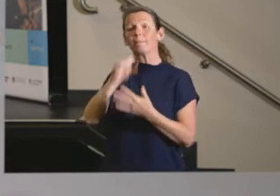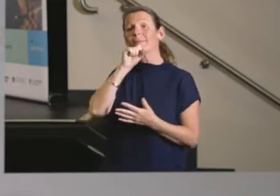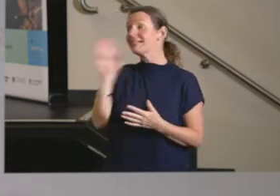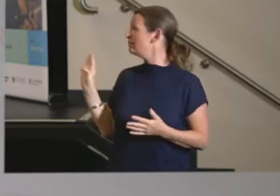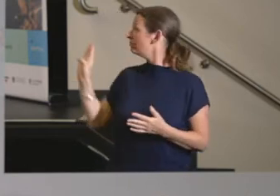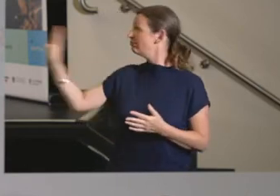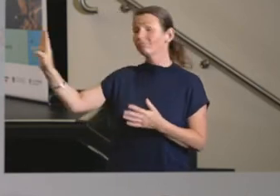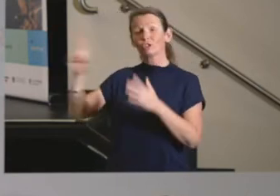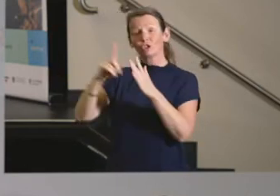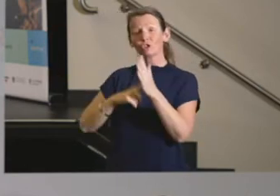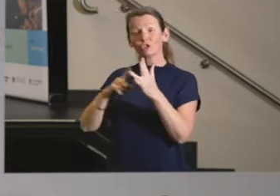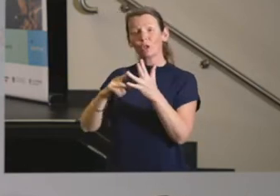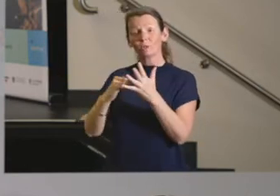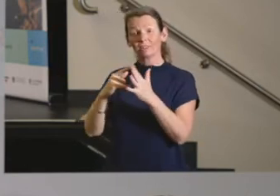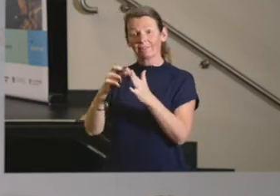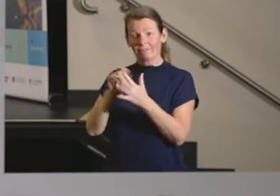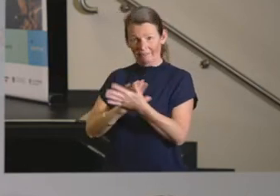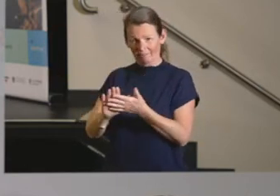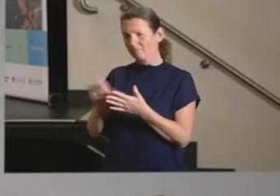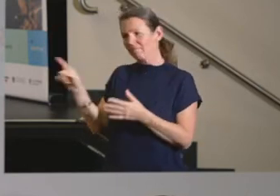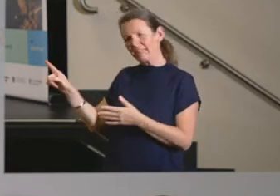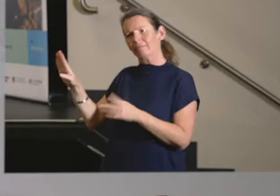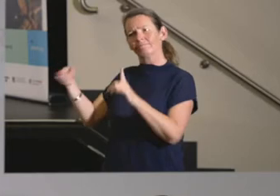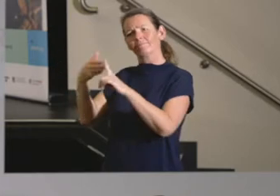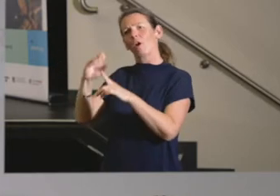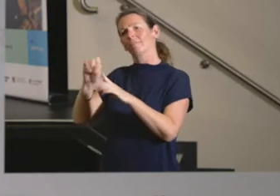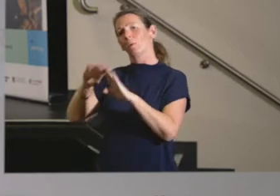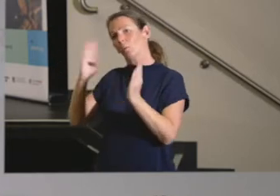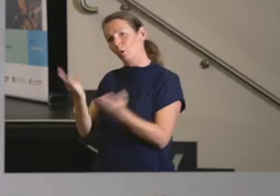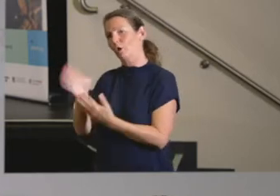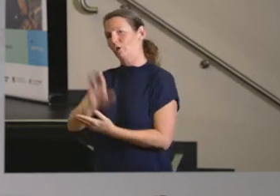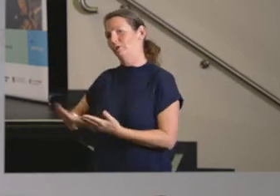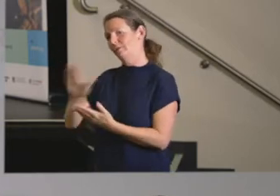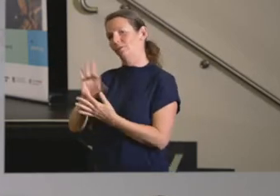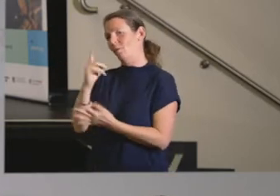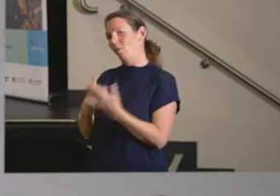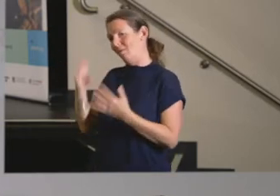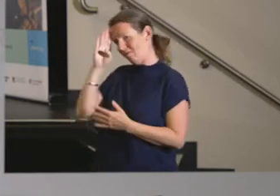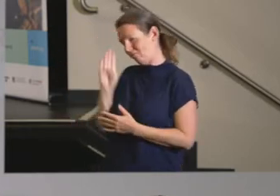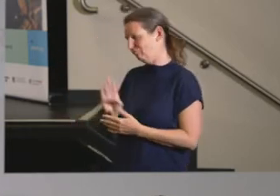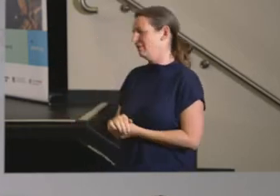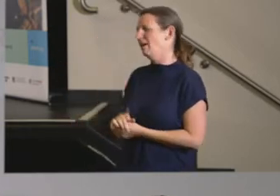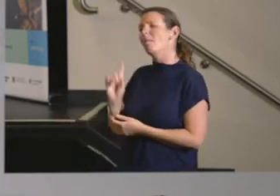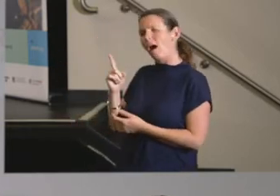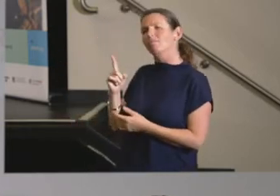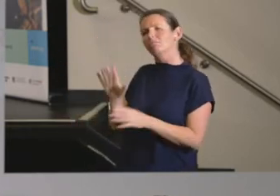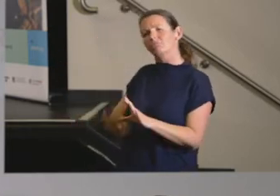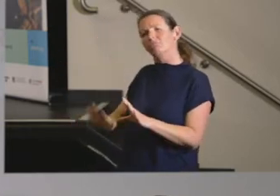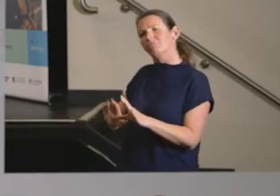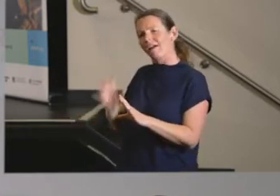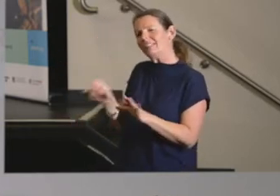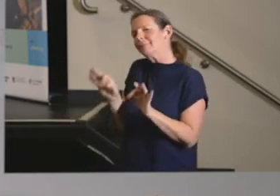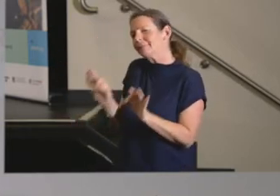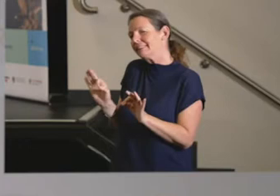his perspective, working on a global issue, but one which obviously has very local and specific and particular